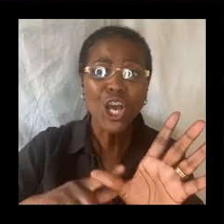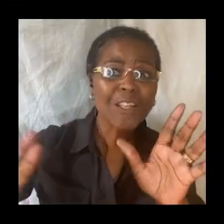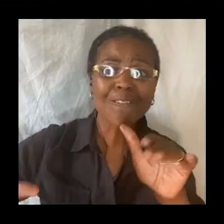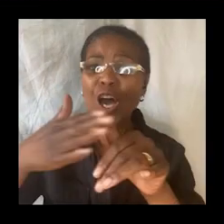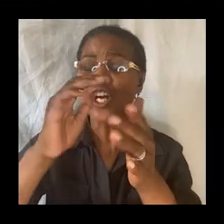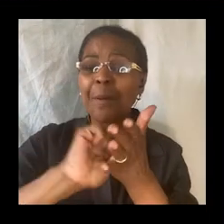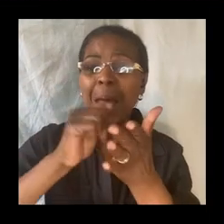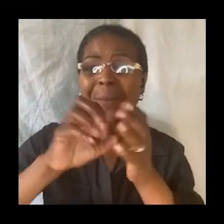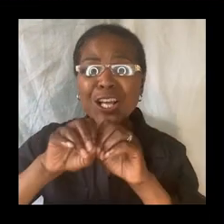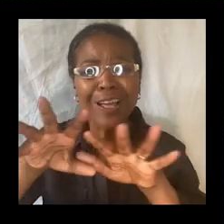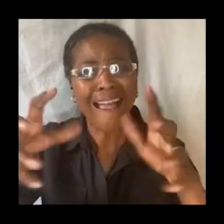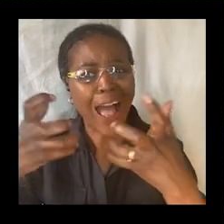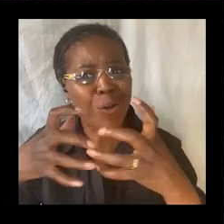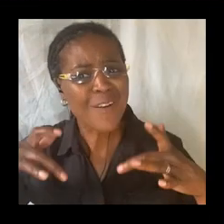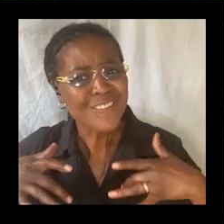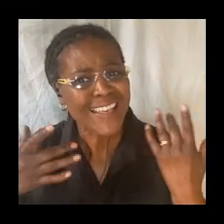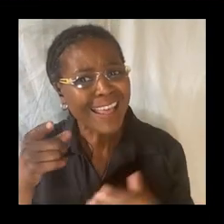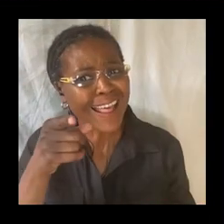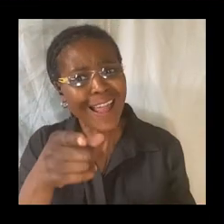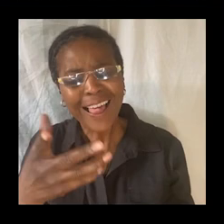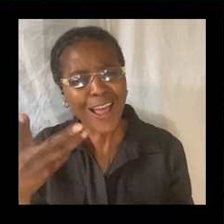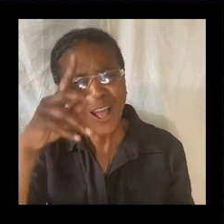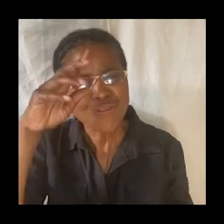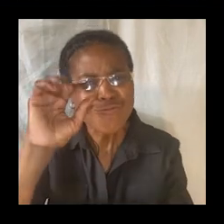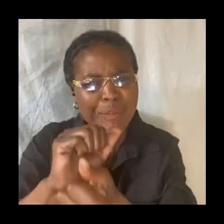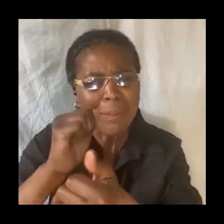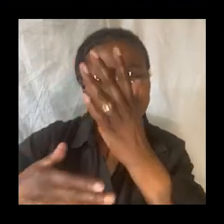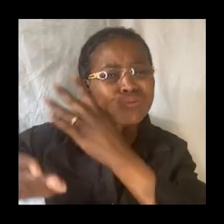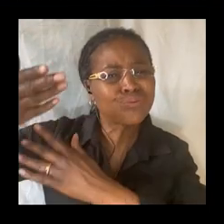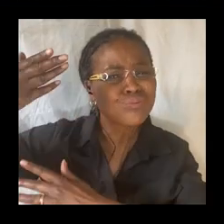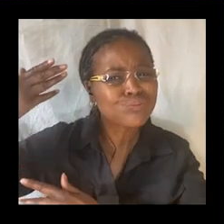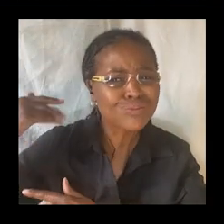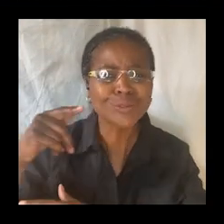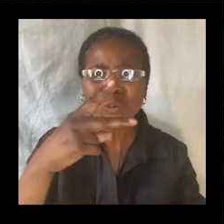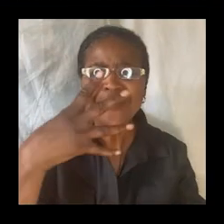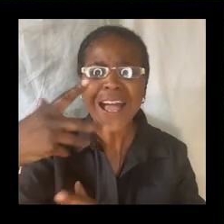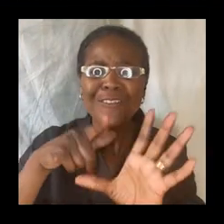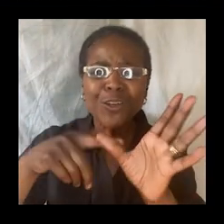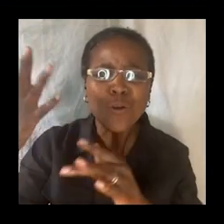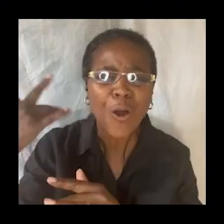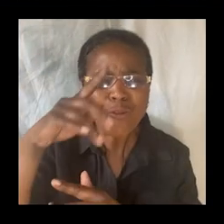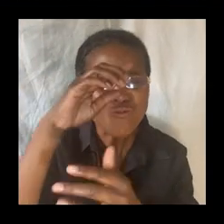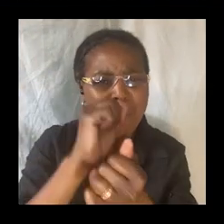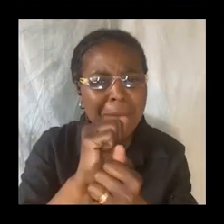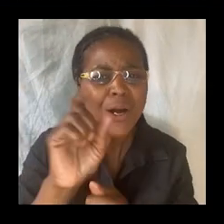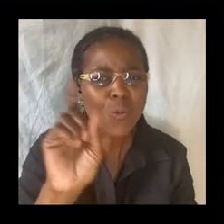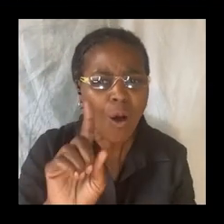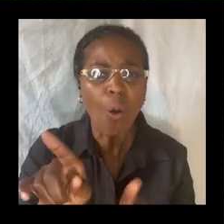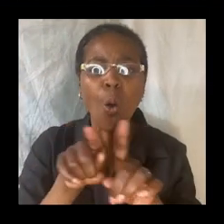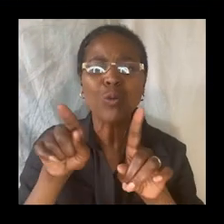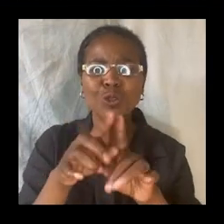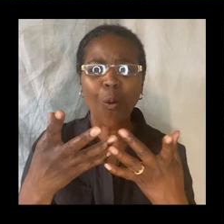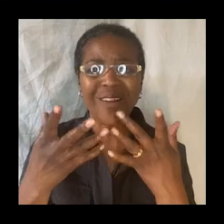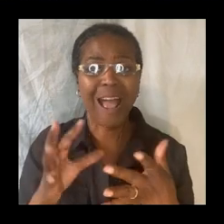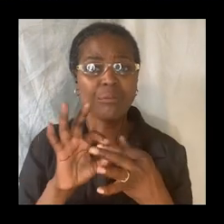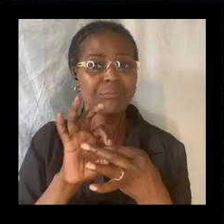does that feel like for you? What's your remembering of writing it and your relationship with the story